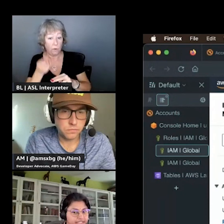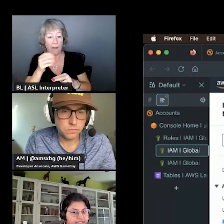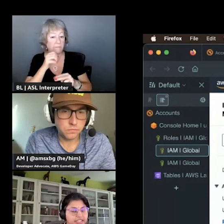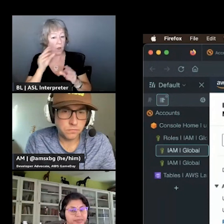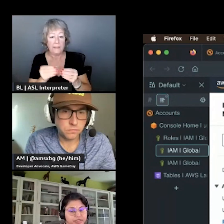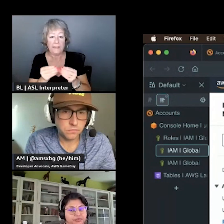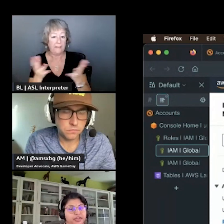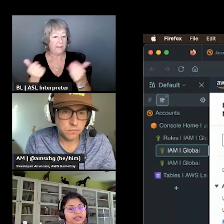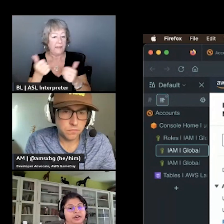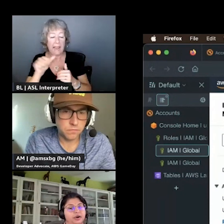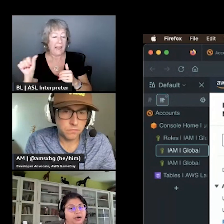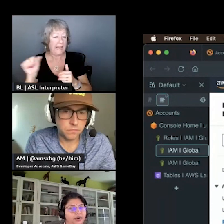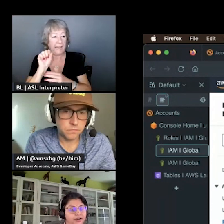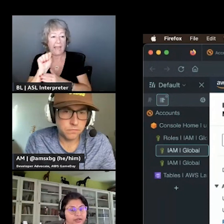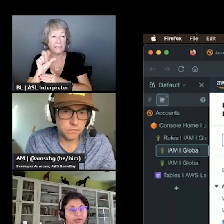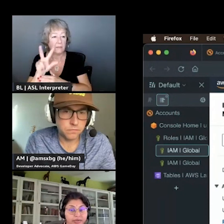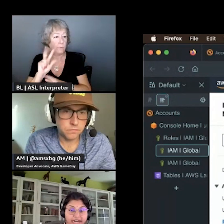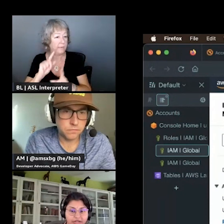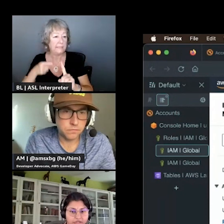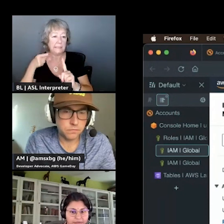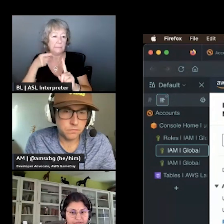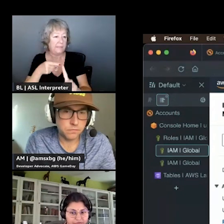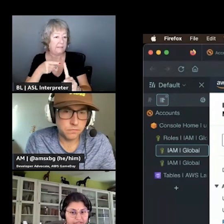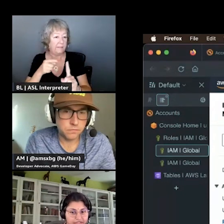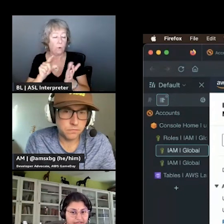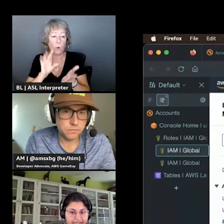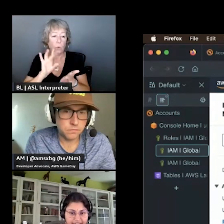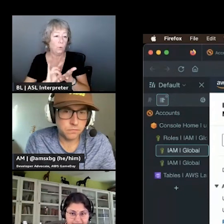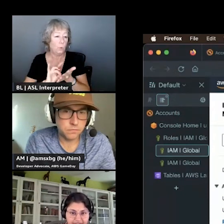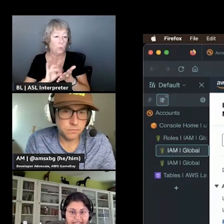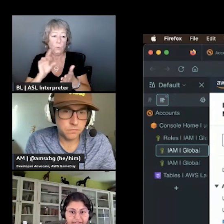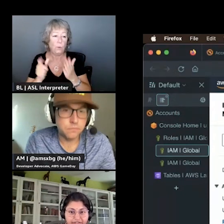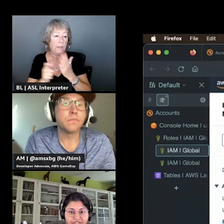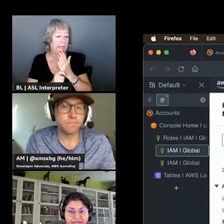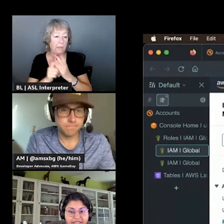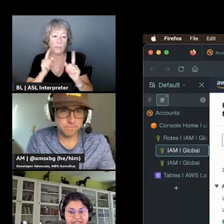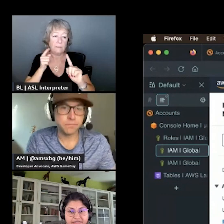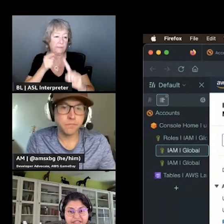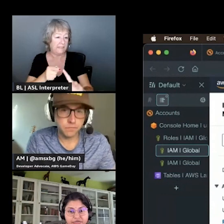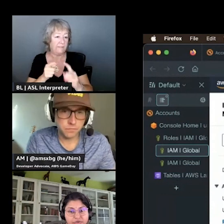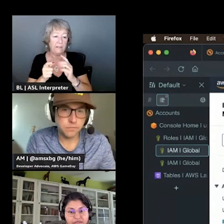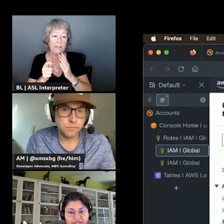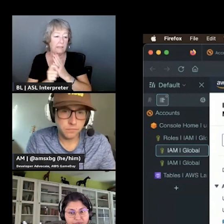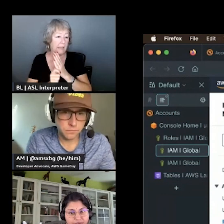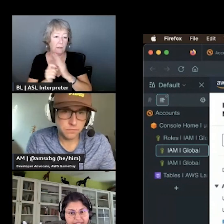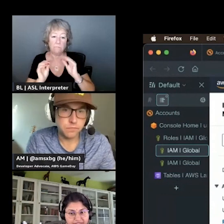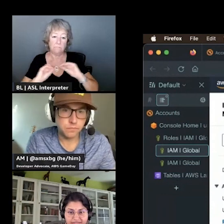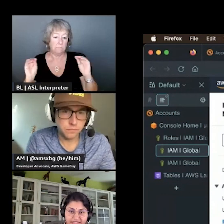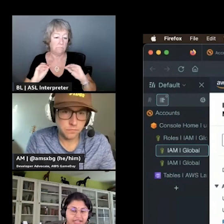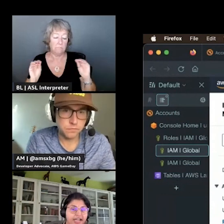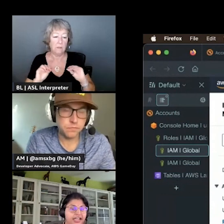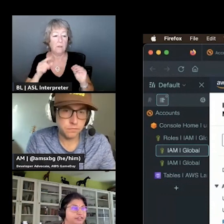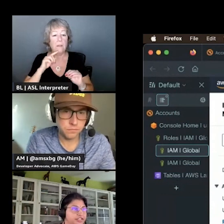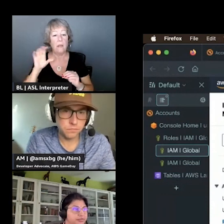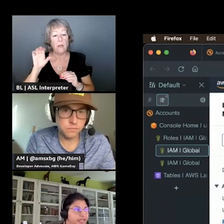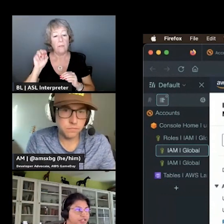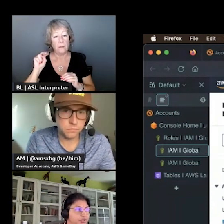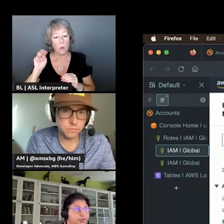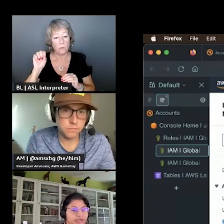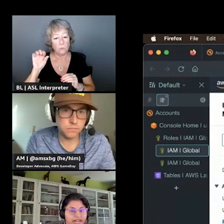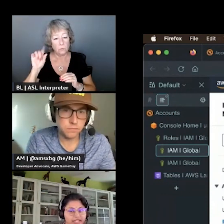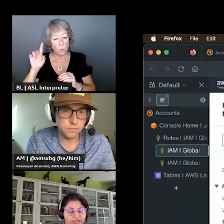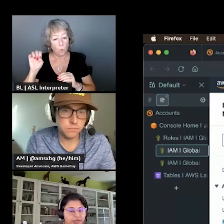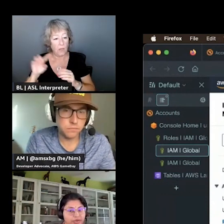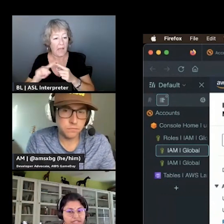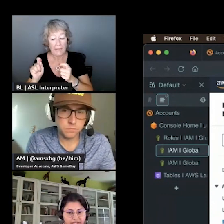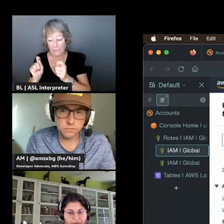any S3 specific or Glue catalog specific access. I have customized even the full console access. I have customized